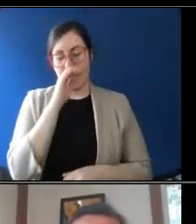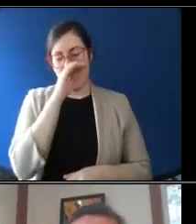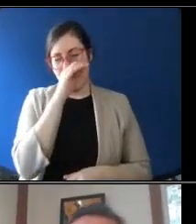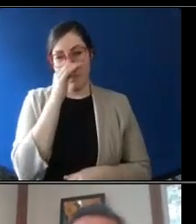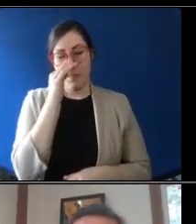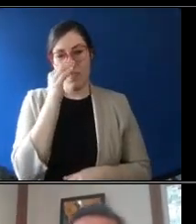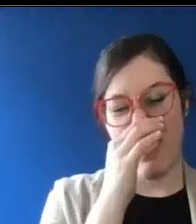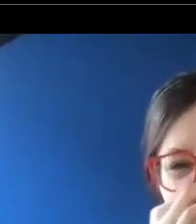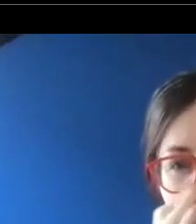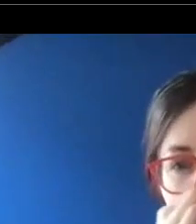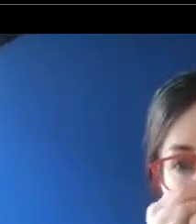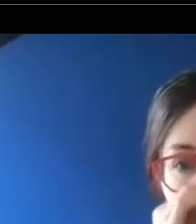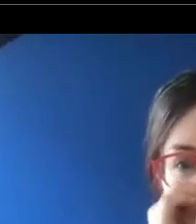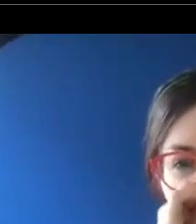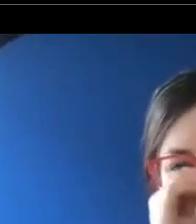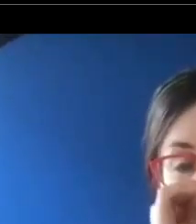and Derek Hansen, who are our commenters for this.